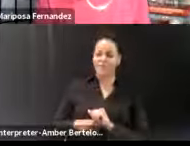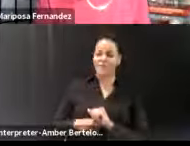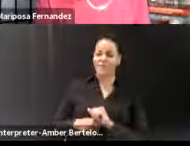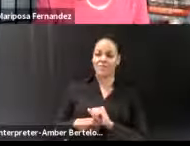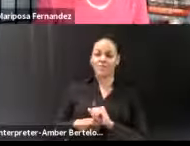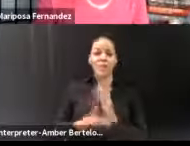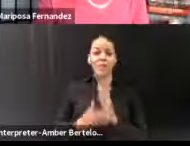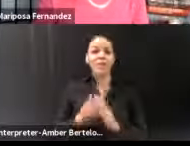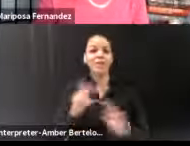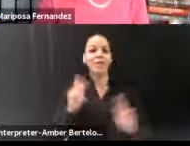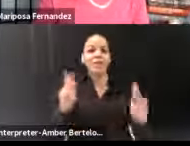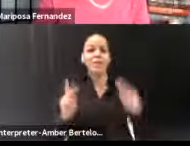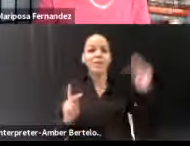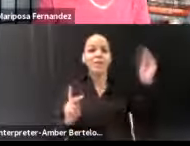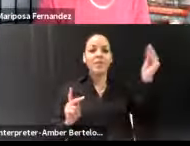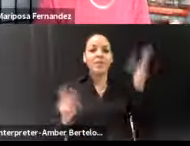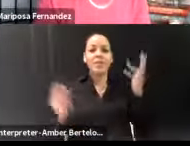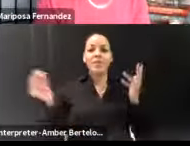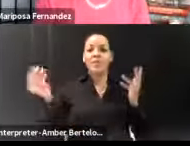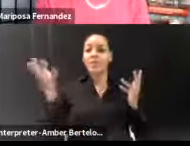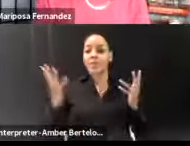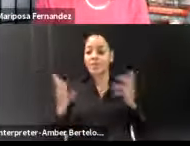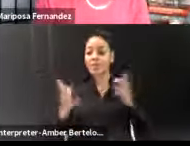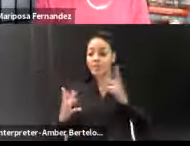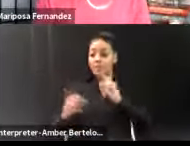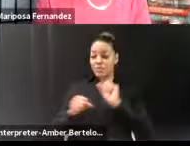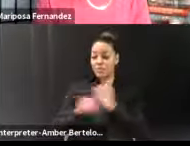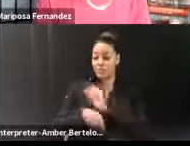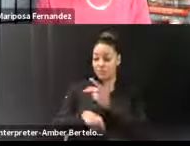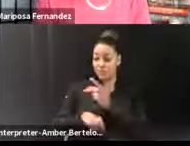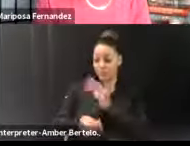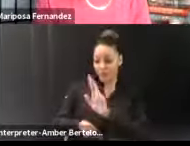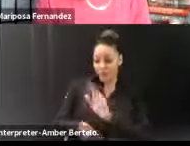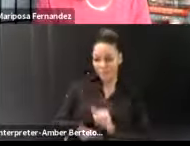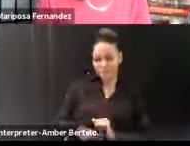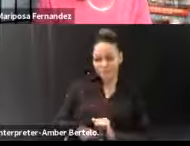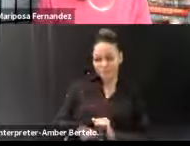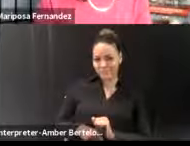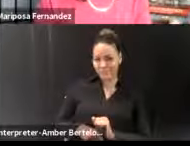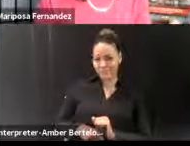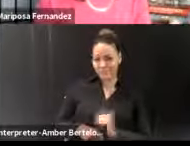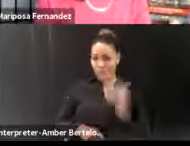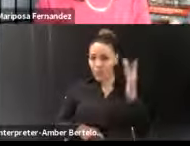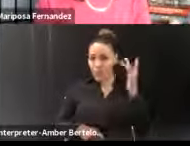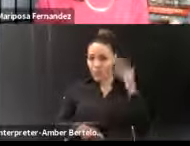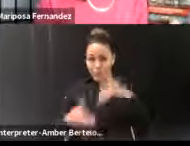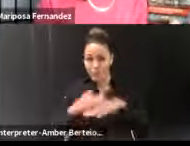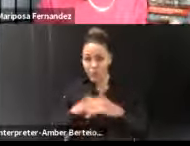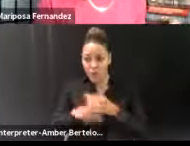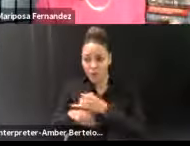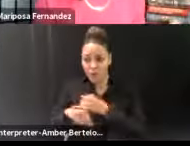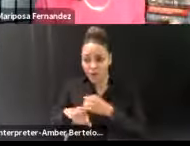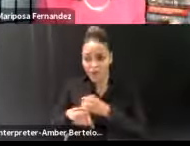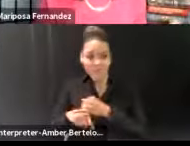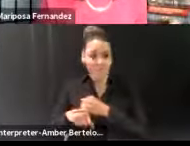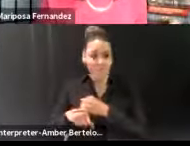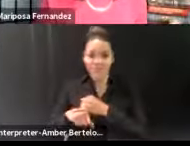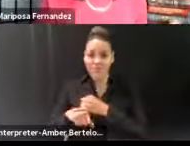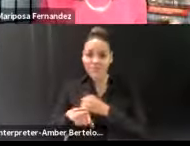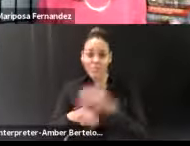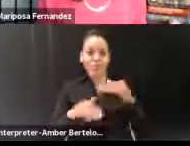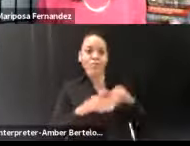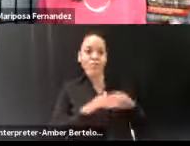Some people say that I'm not the real thing. Boricua, that is. Because I wasn't born on the Enchanted Island, because